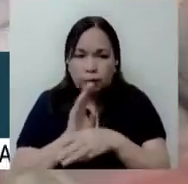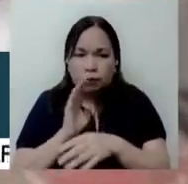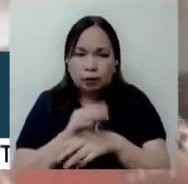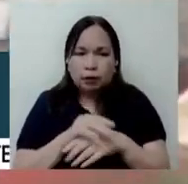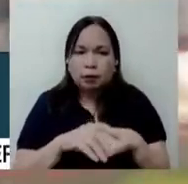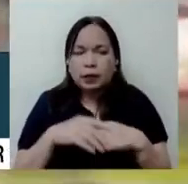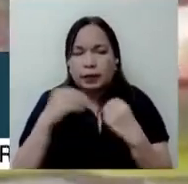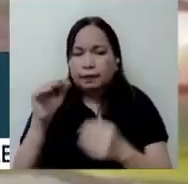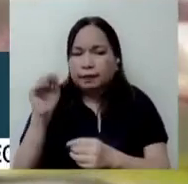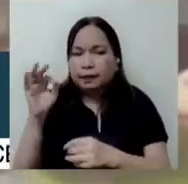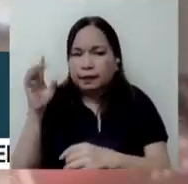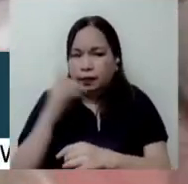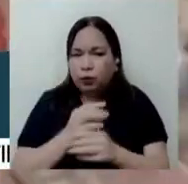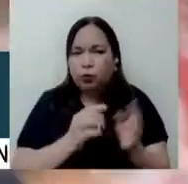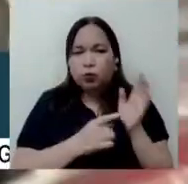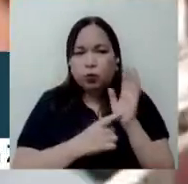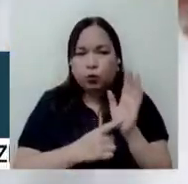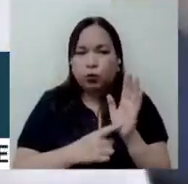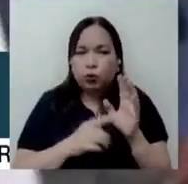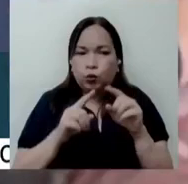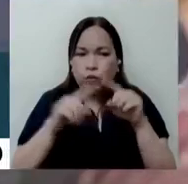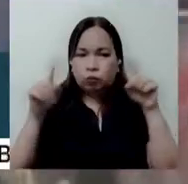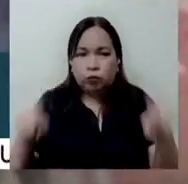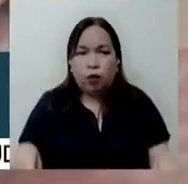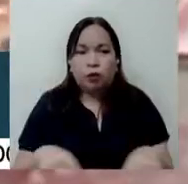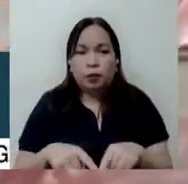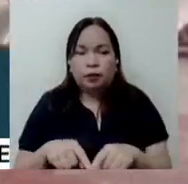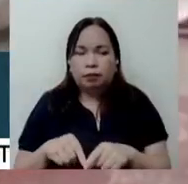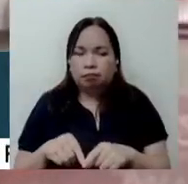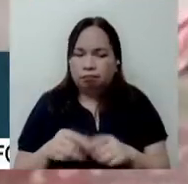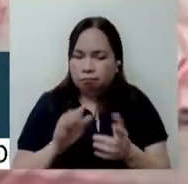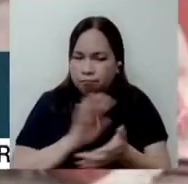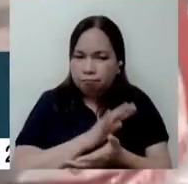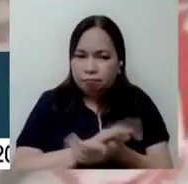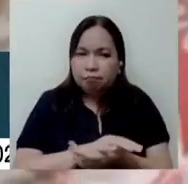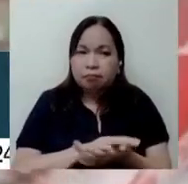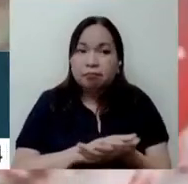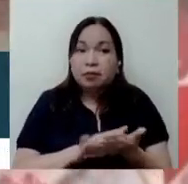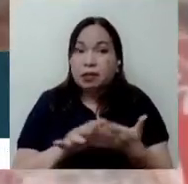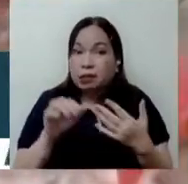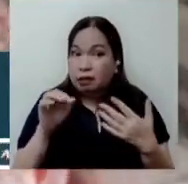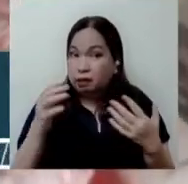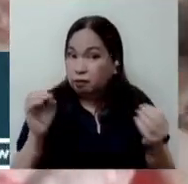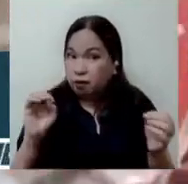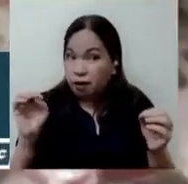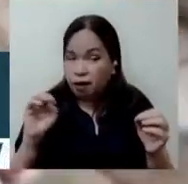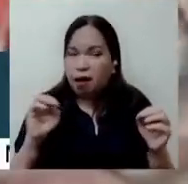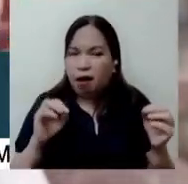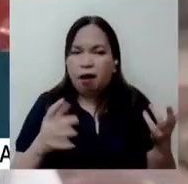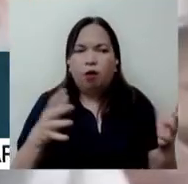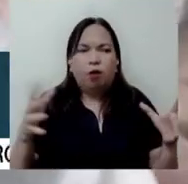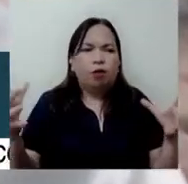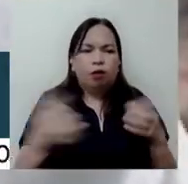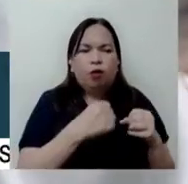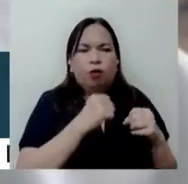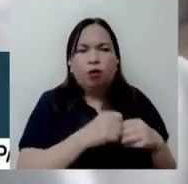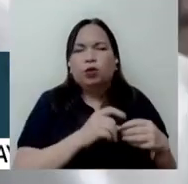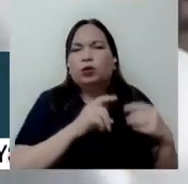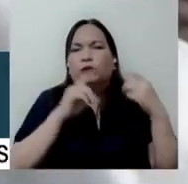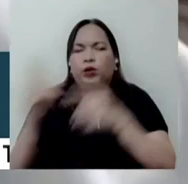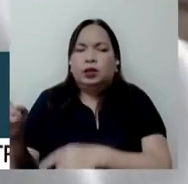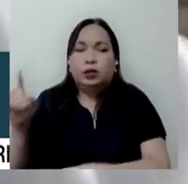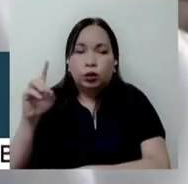necessary documents. If they fail to do so, the sacks of rice will be seized and donated to either the Department of